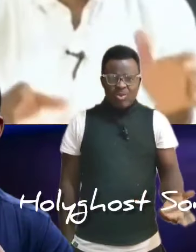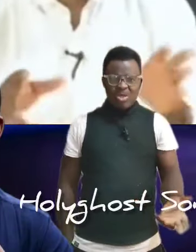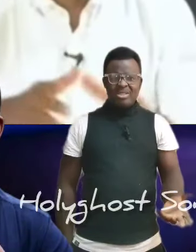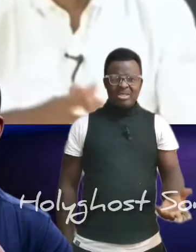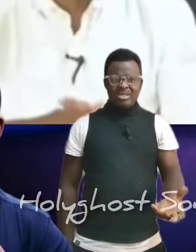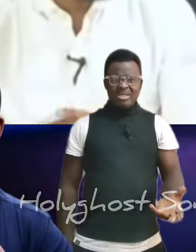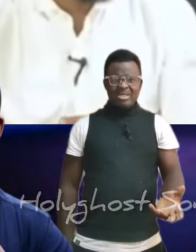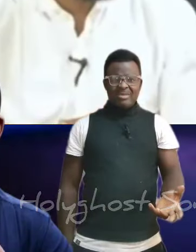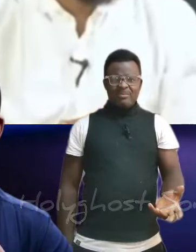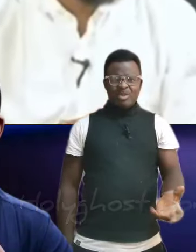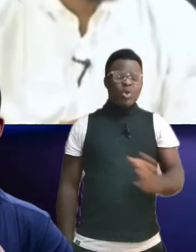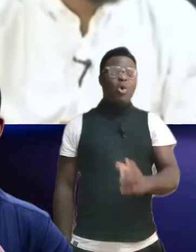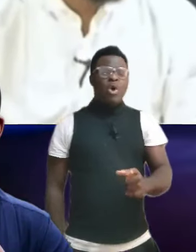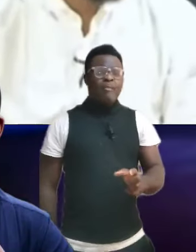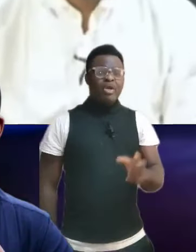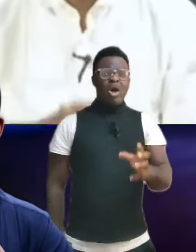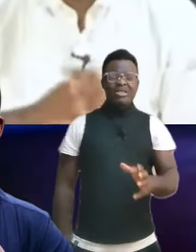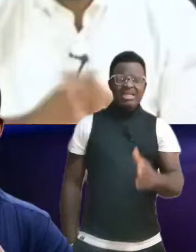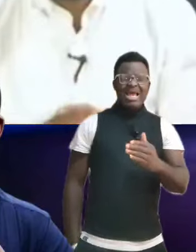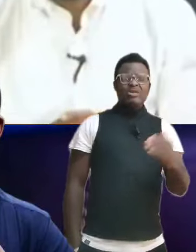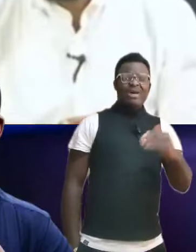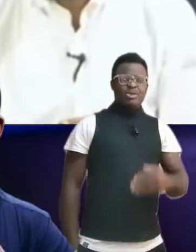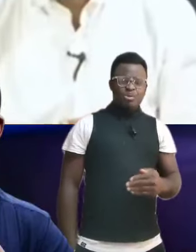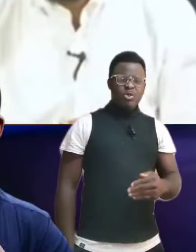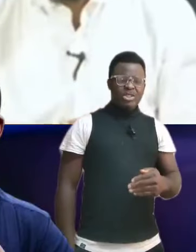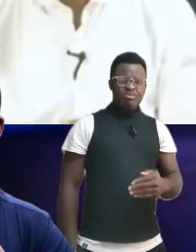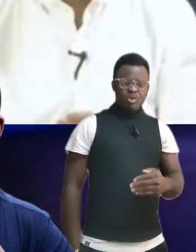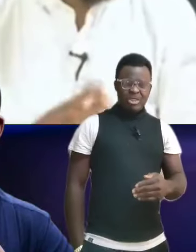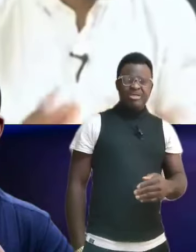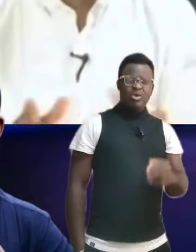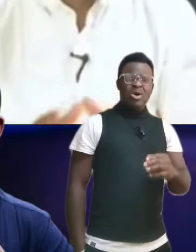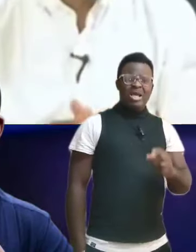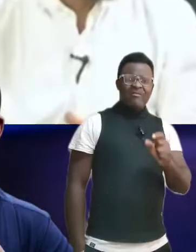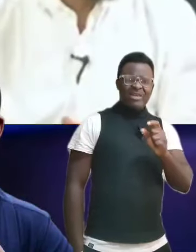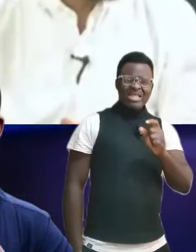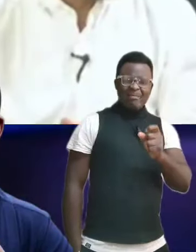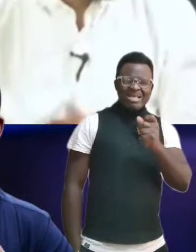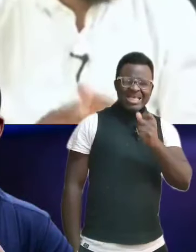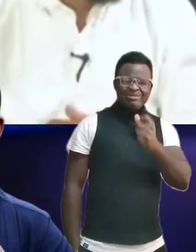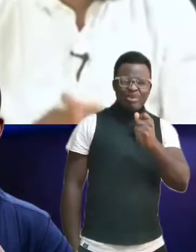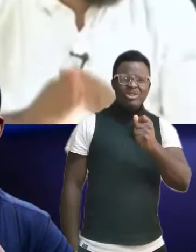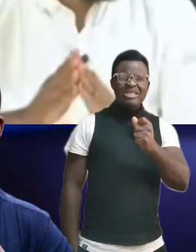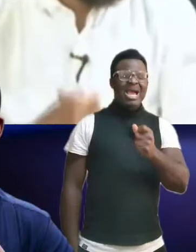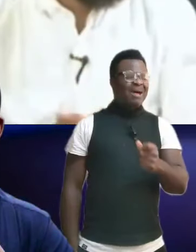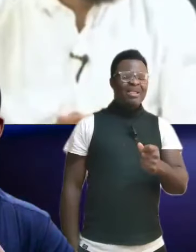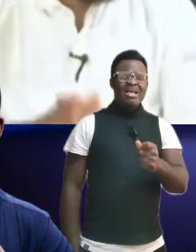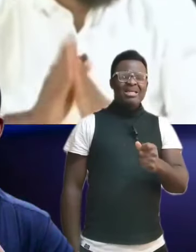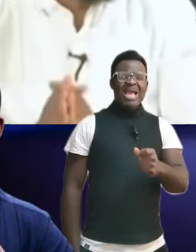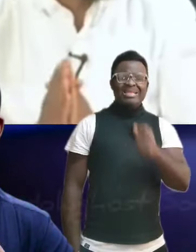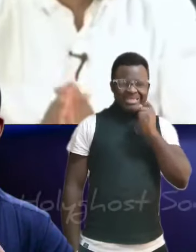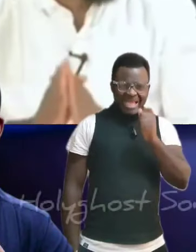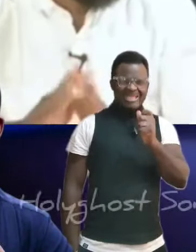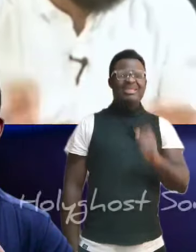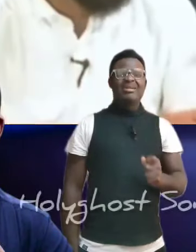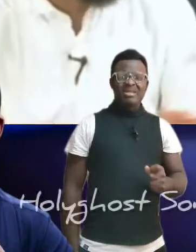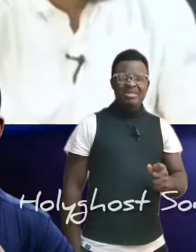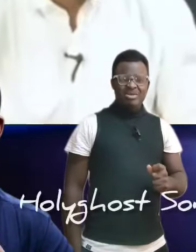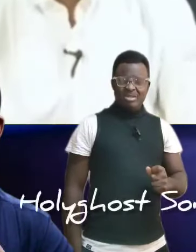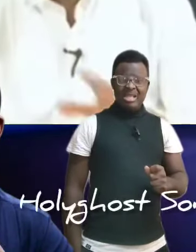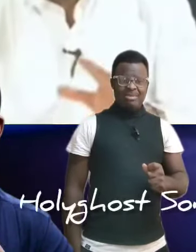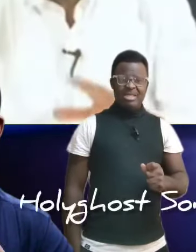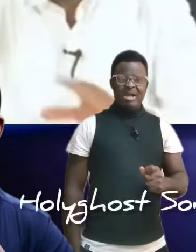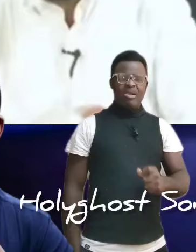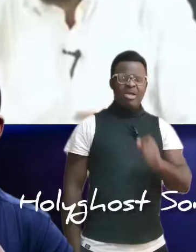have buccaneers supporting the government. People who do not have regard for rule of law. People who do not believe that protests should be